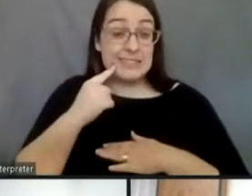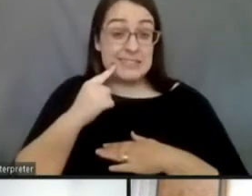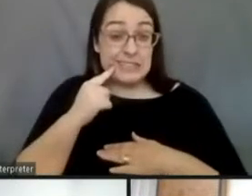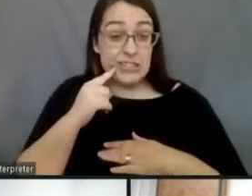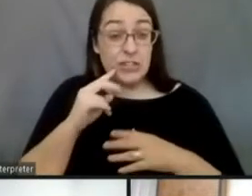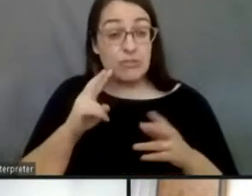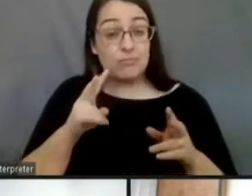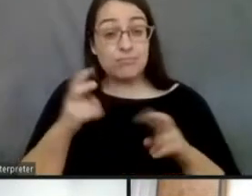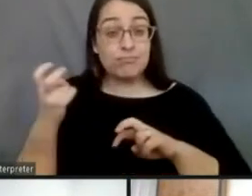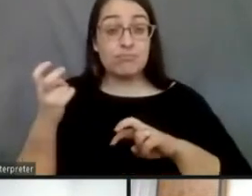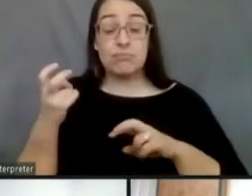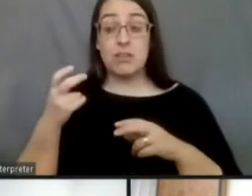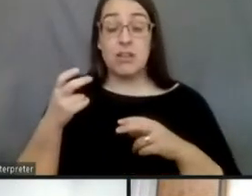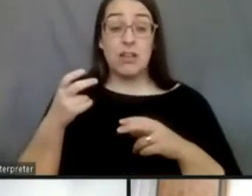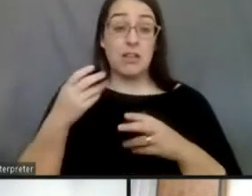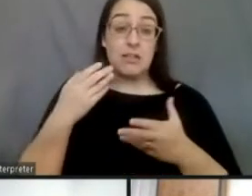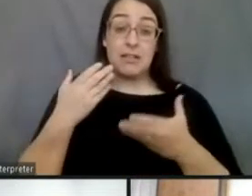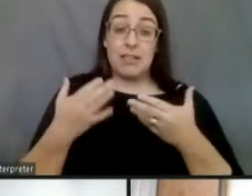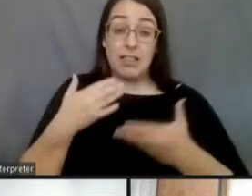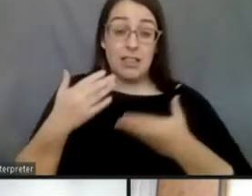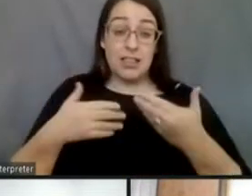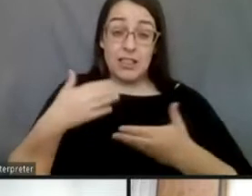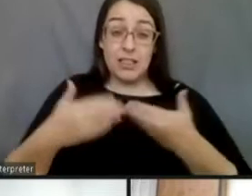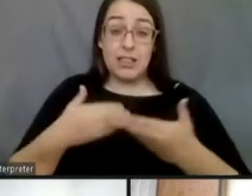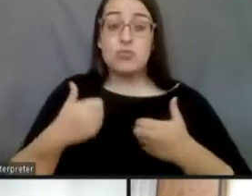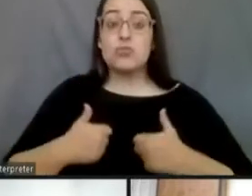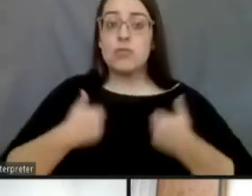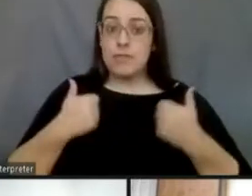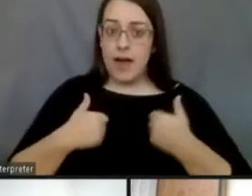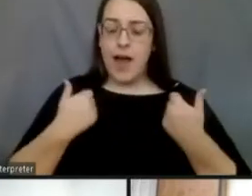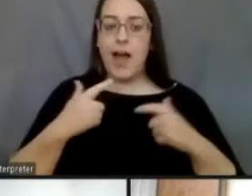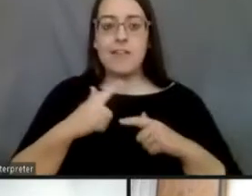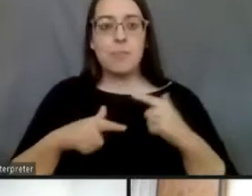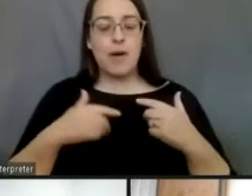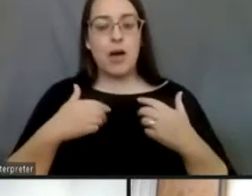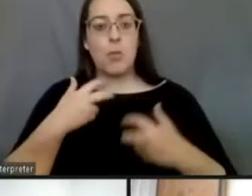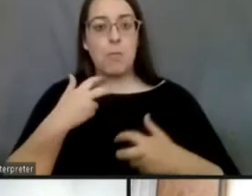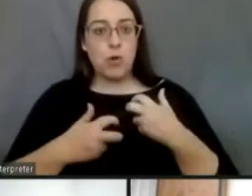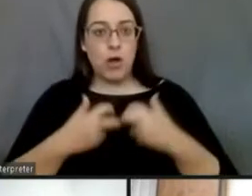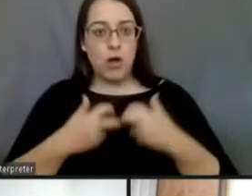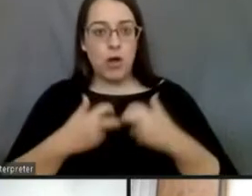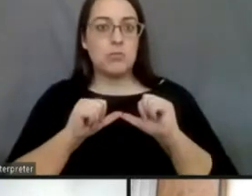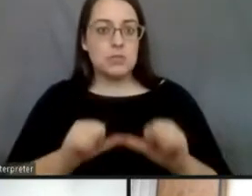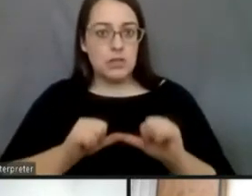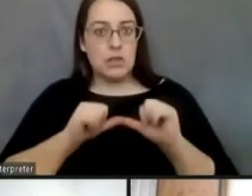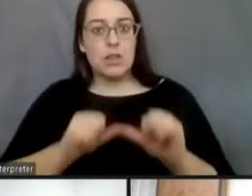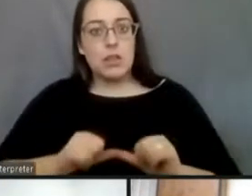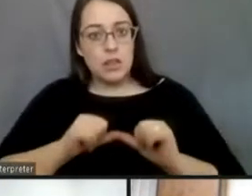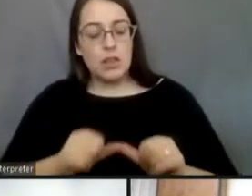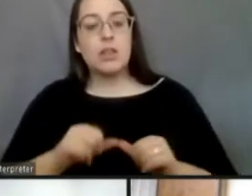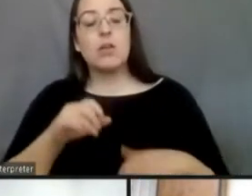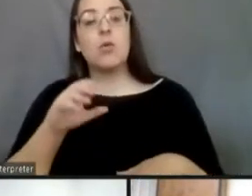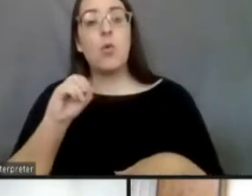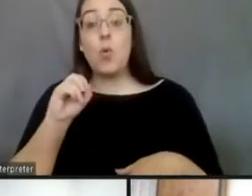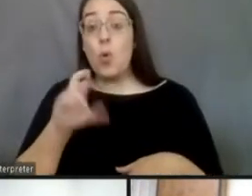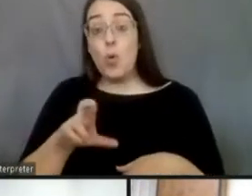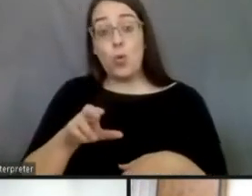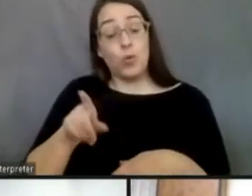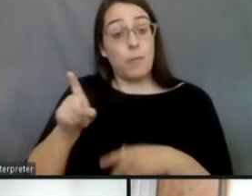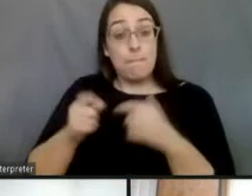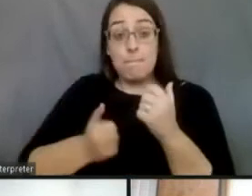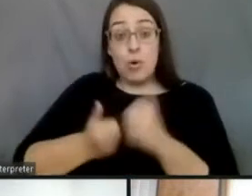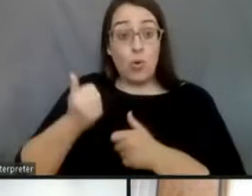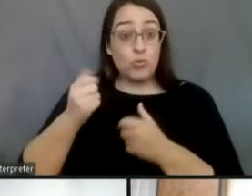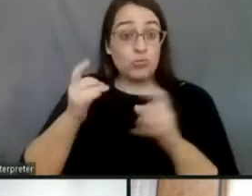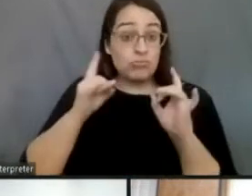is fortunate enough to survive, but has lingering symptomatology for weeks or months? Or are you going to be one of the most unfortunate